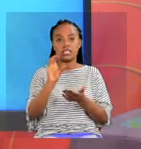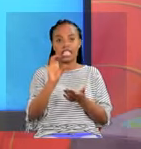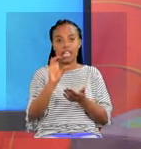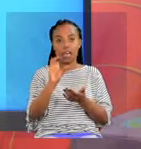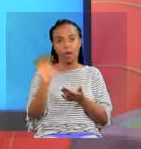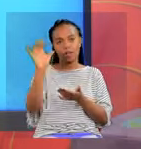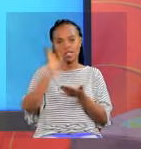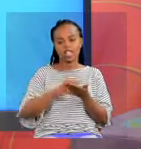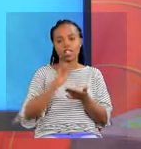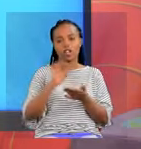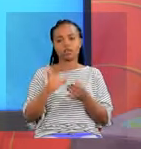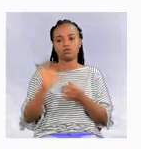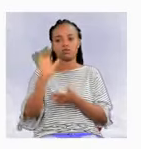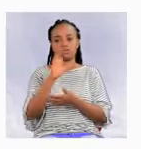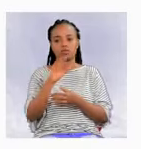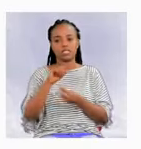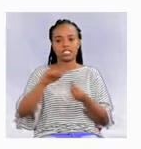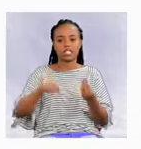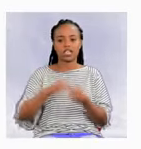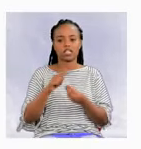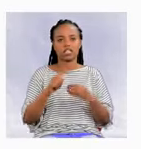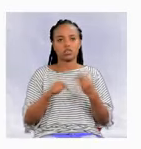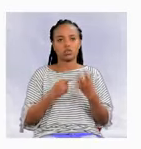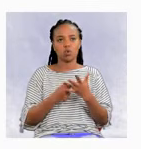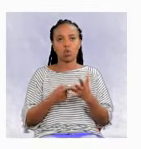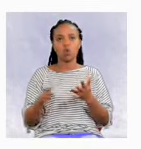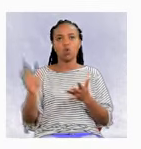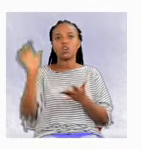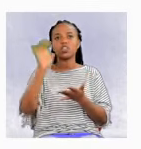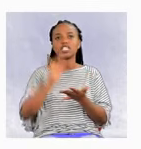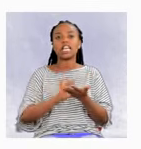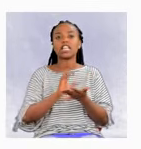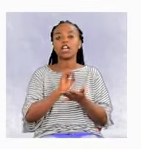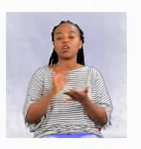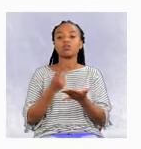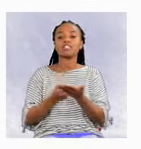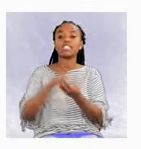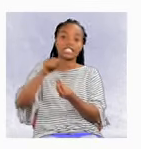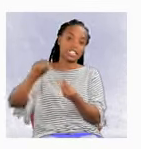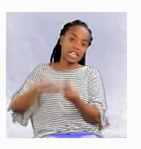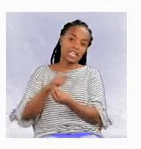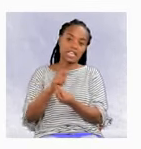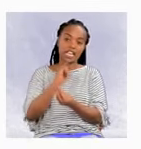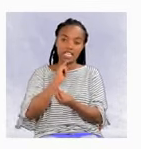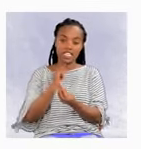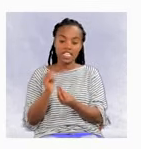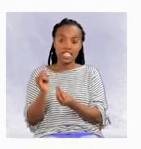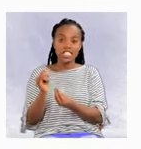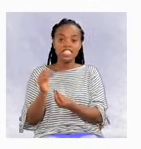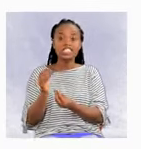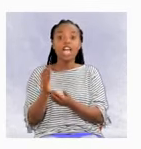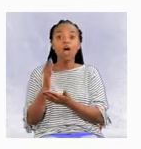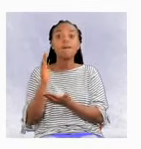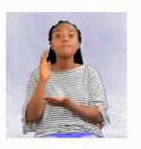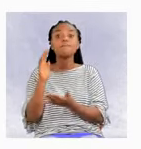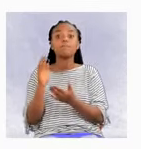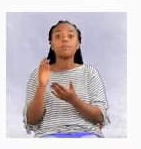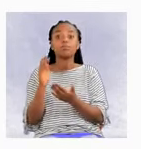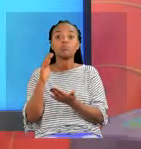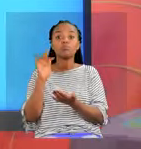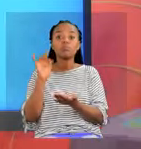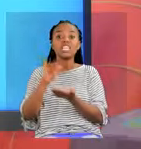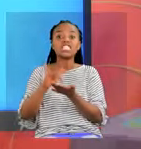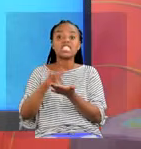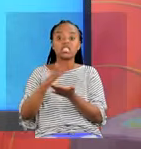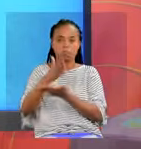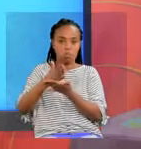of this circle. Therefore, center of this circle is a midpoint. Using the midpoint